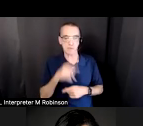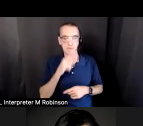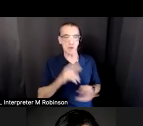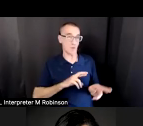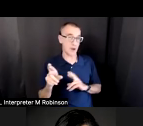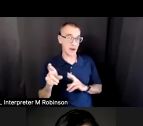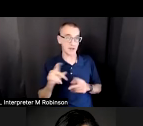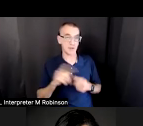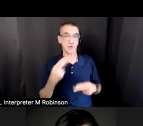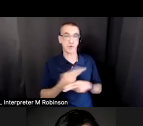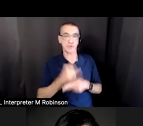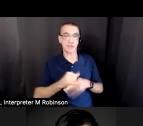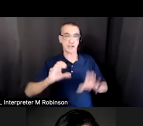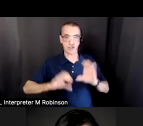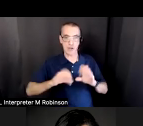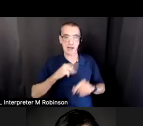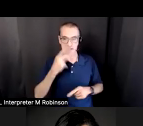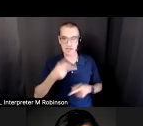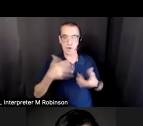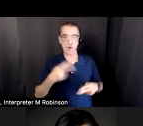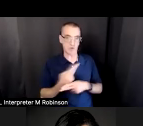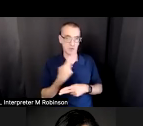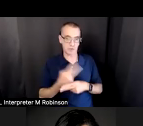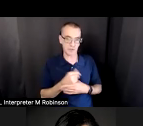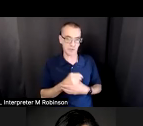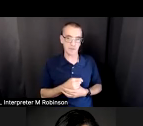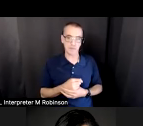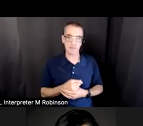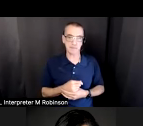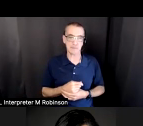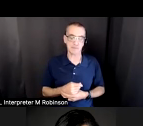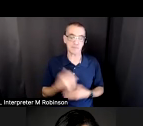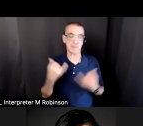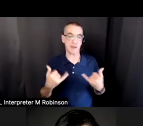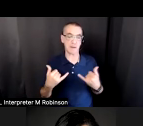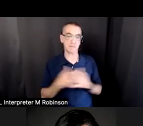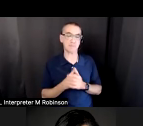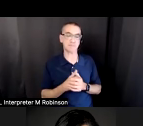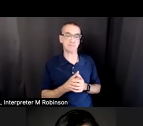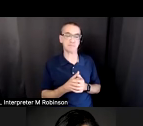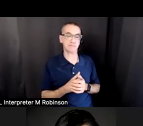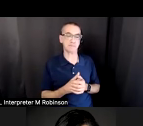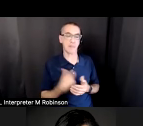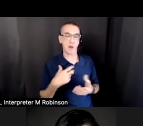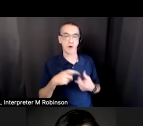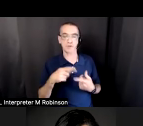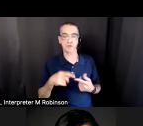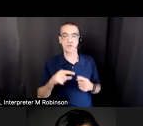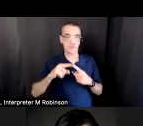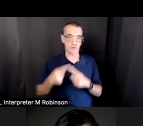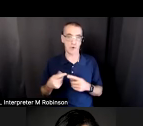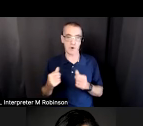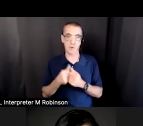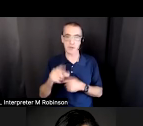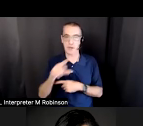to use the chat, which I see you all have already been doing today. And so I wanted to start off with a